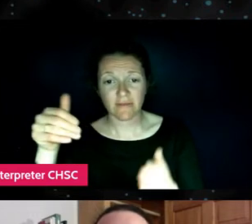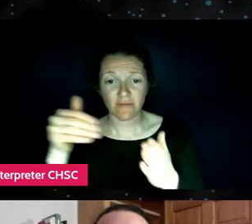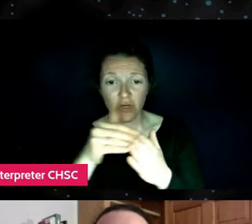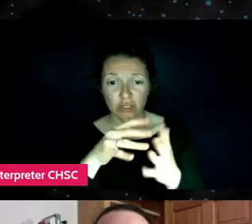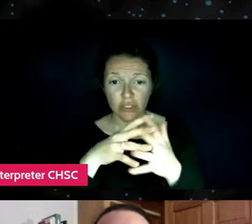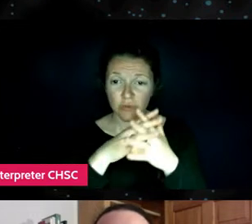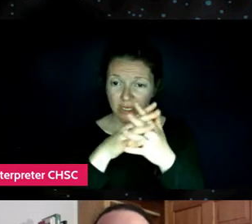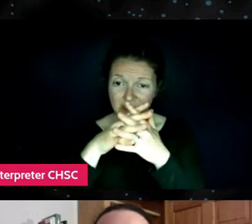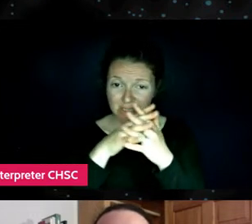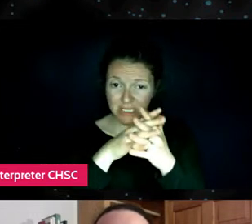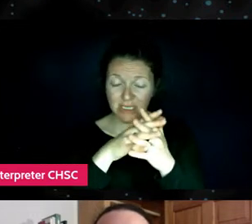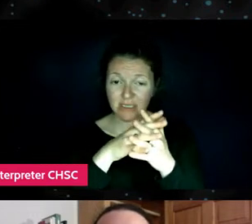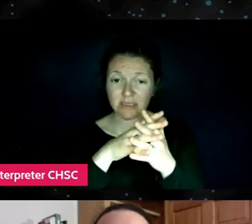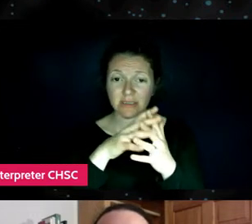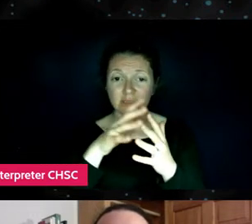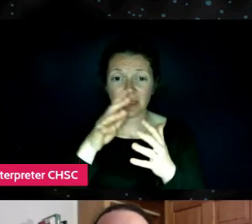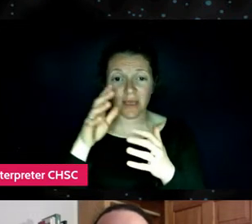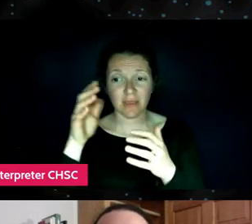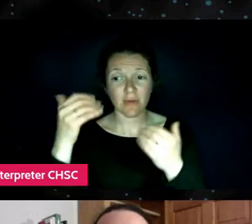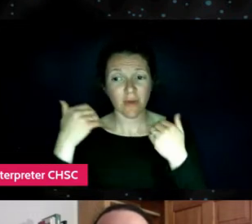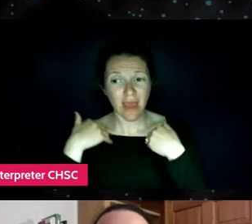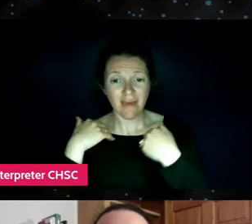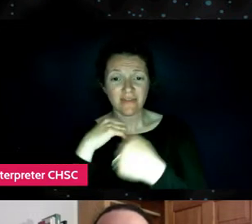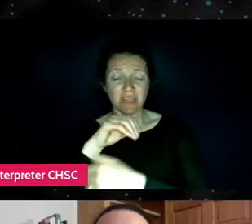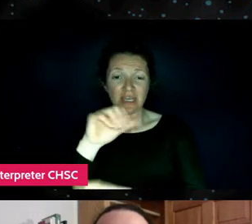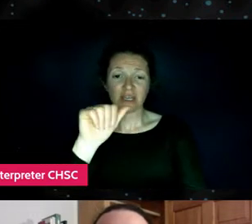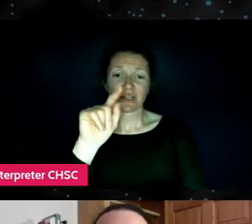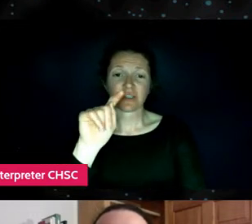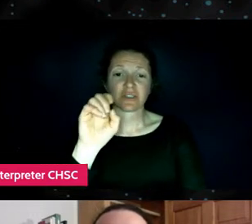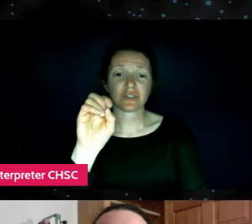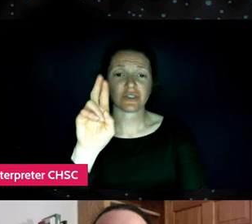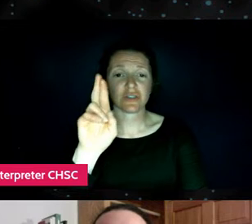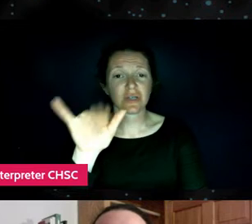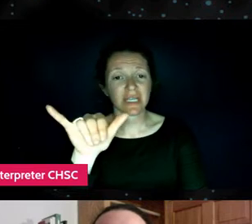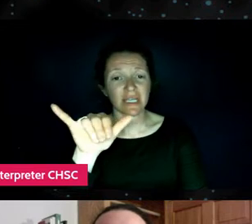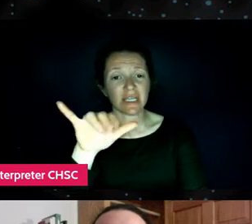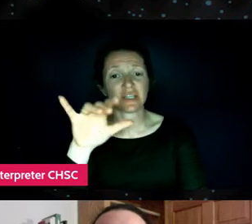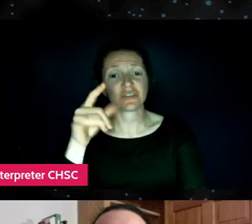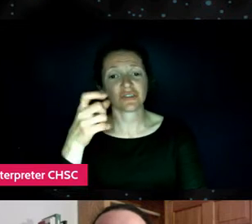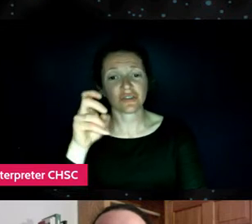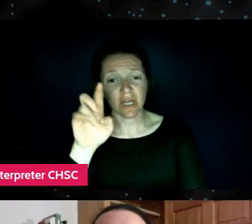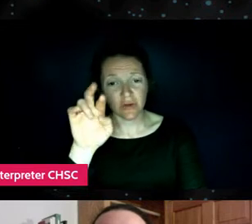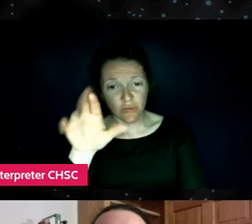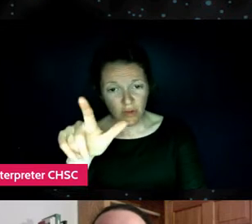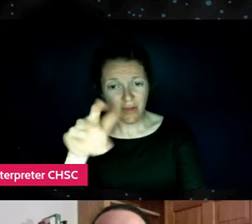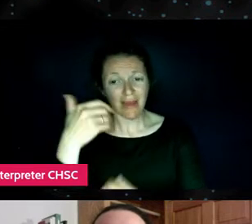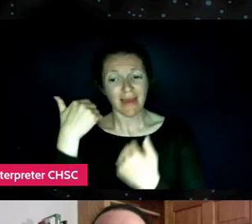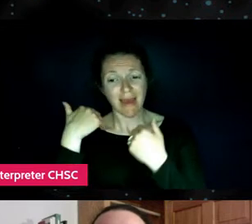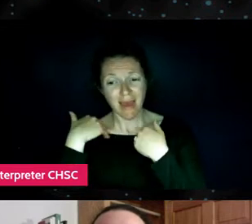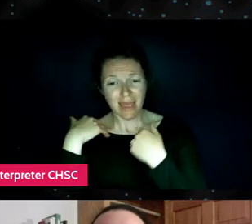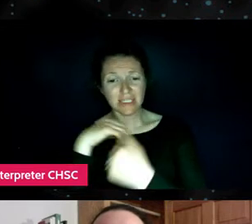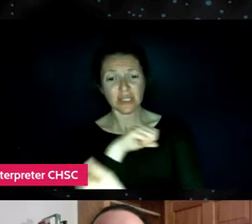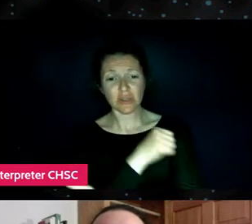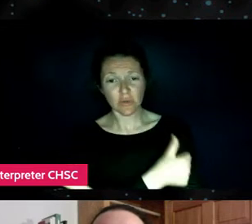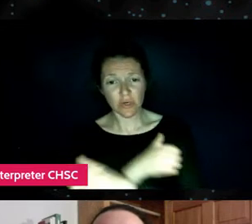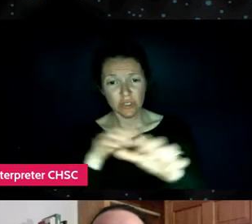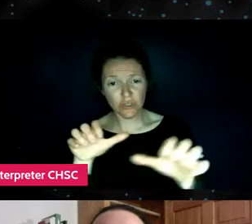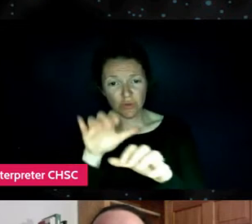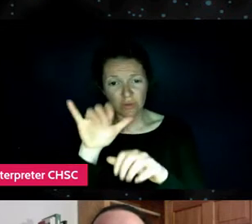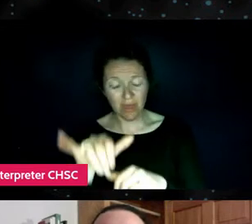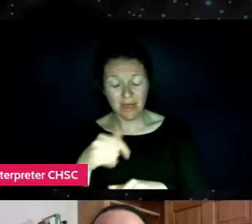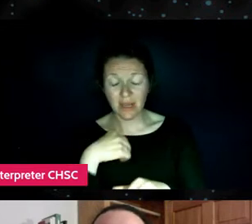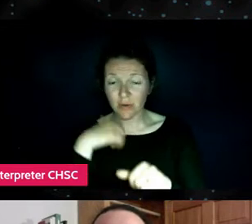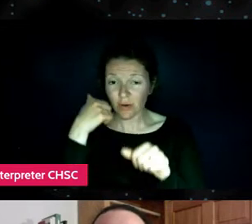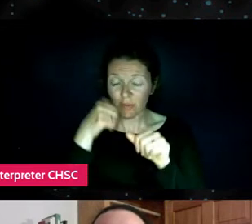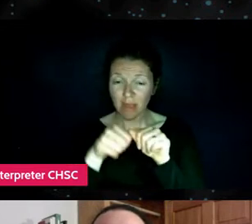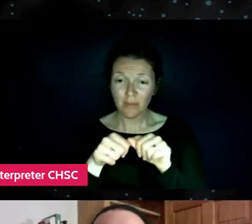Attorney General to do. I remember when Obama was in office, there used to be this government petition platform